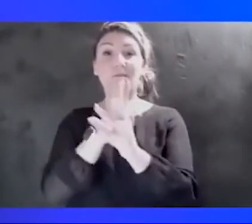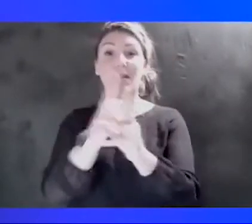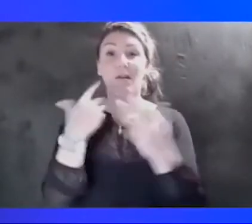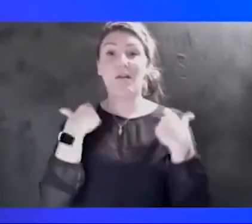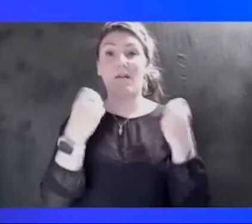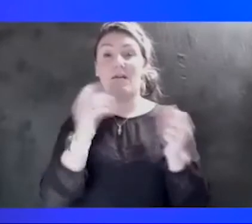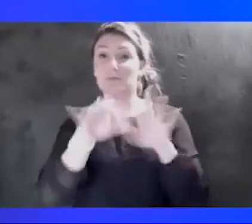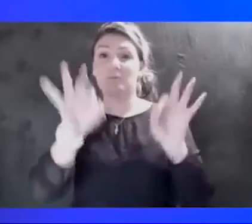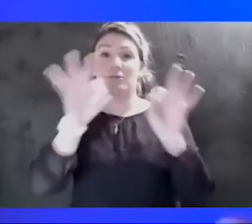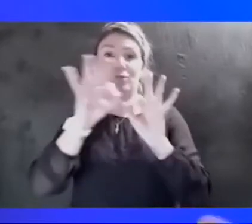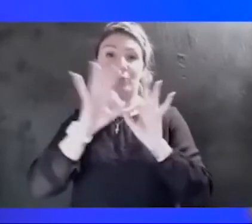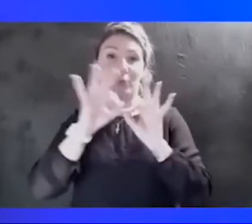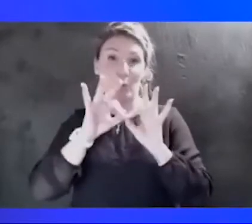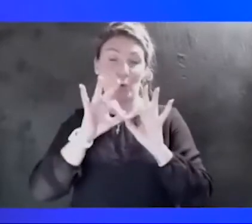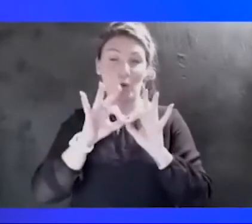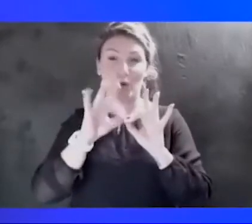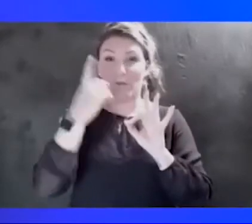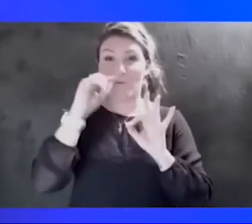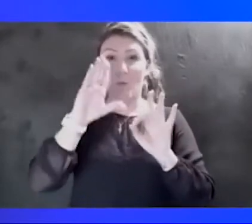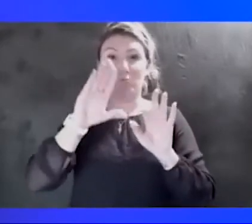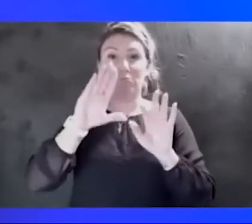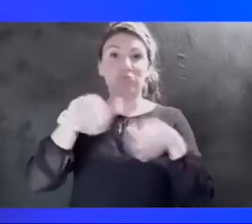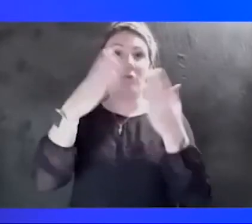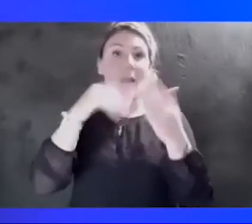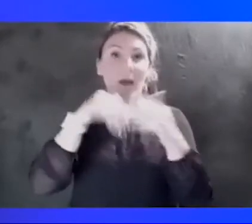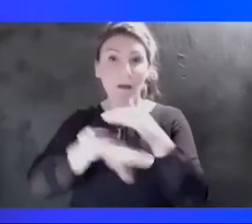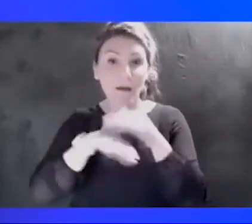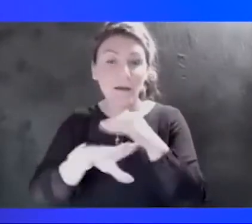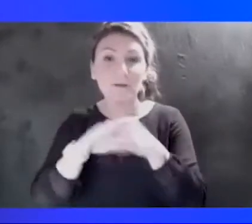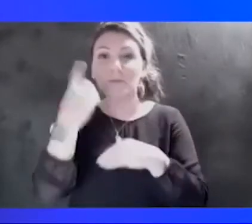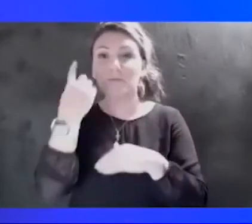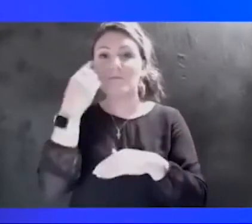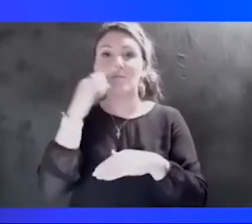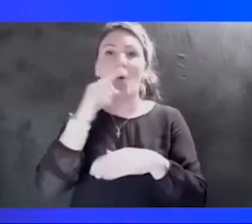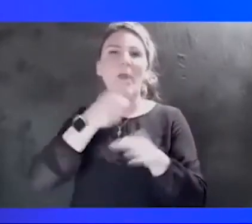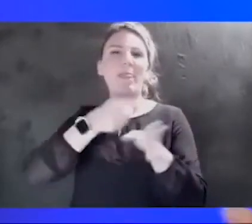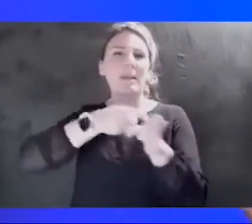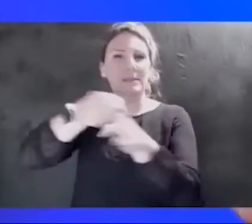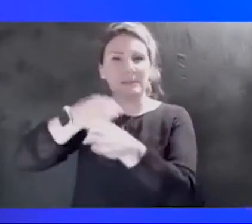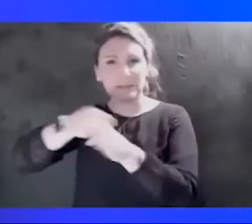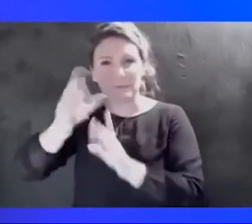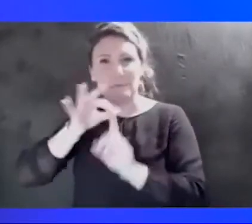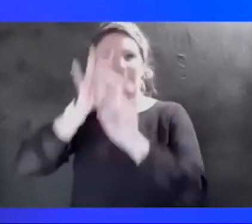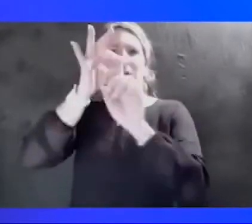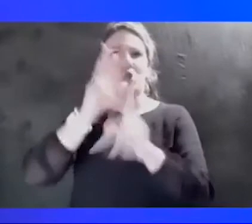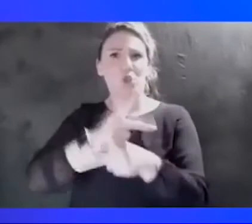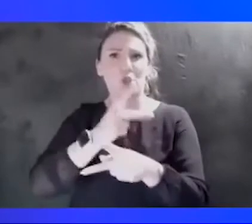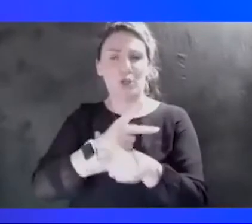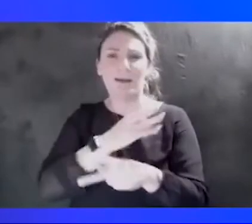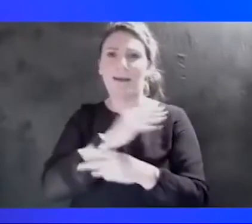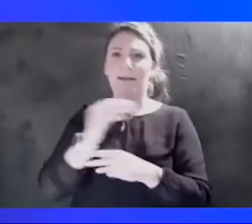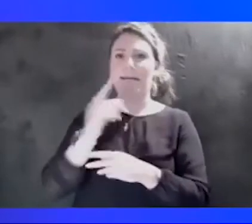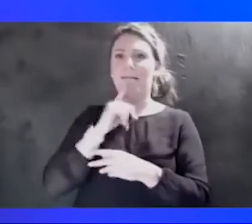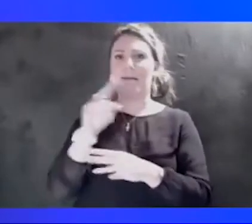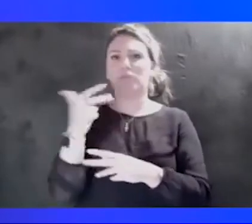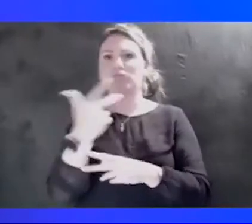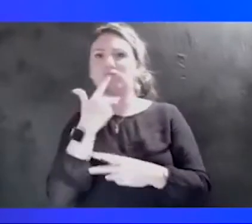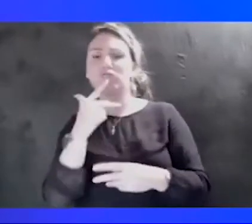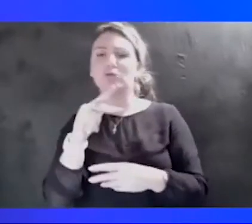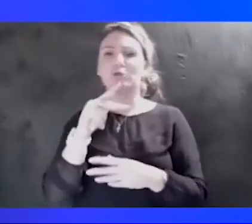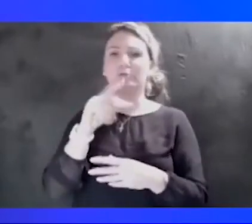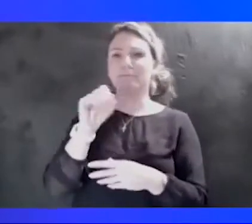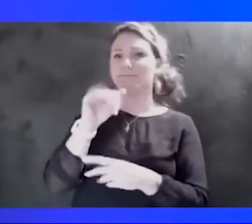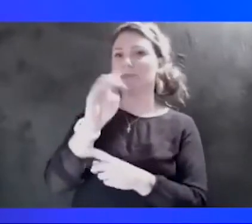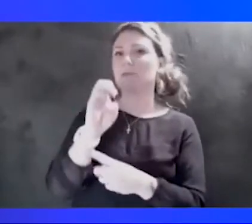to health care, including specialty care, as Mike pointed out. That just-in-time curbside consult is something I've always talked about